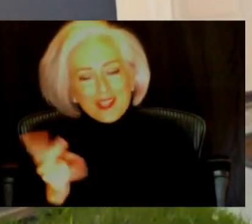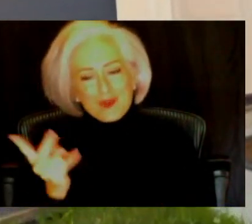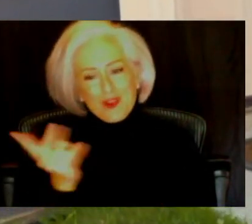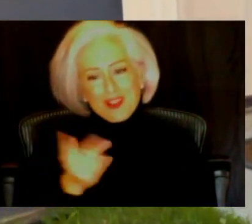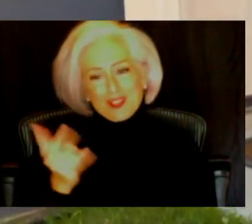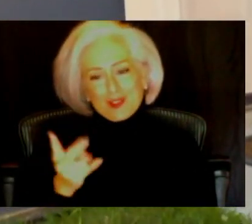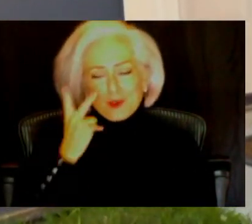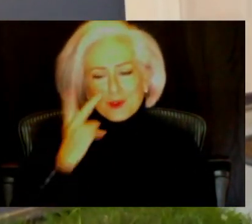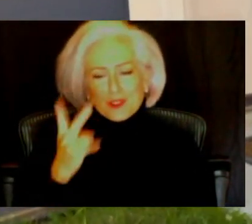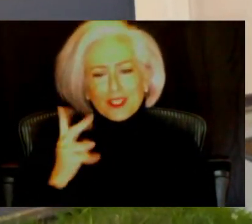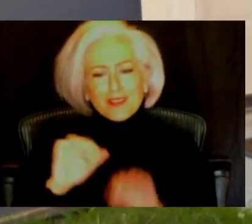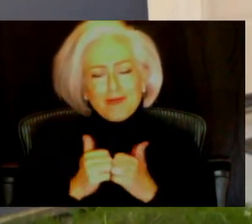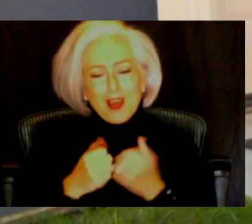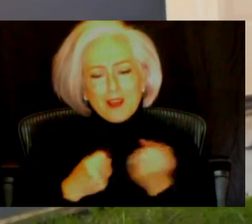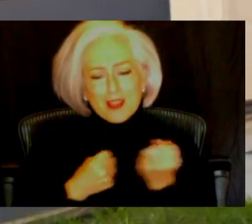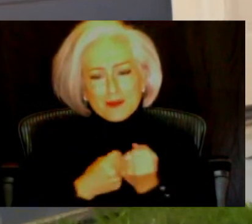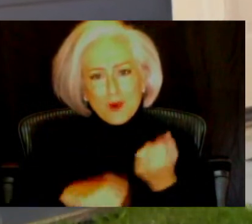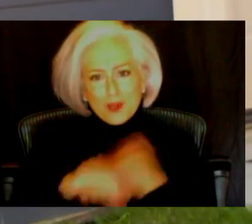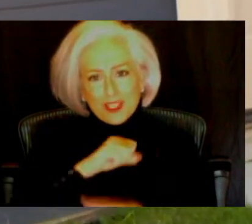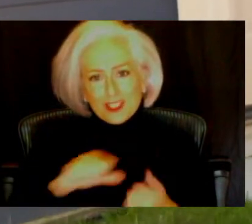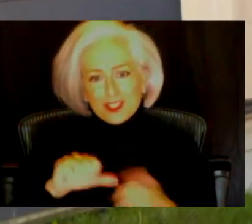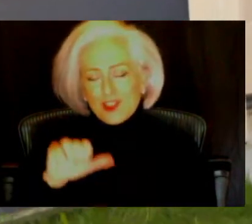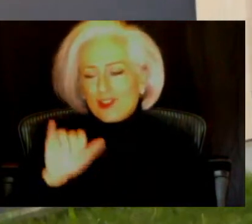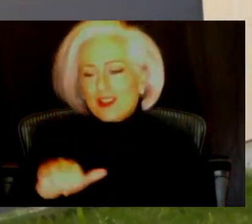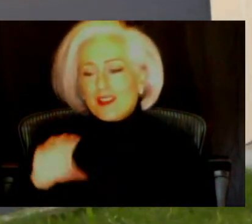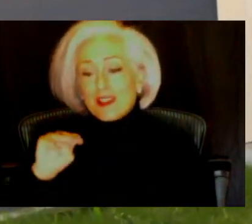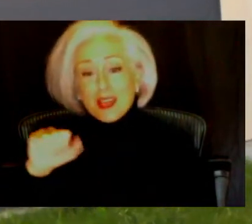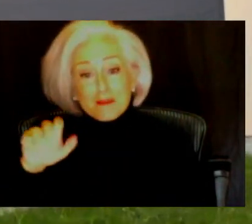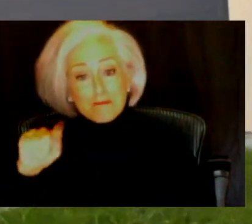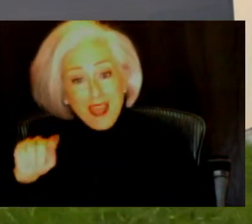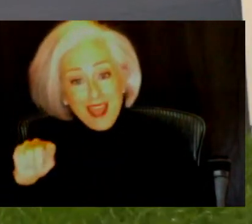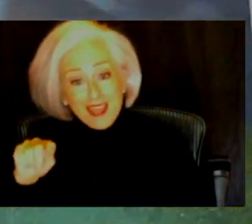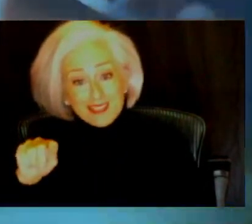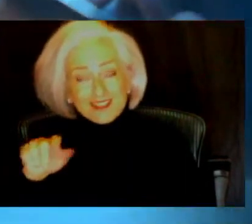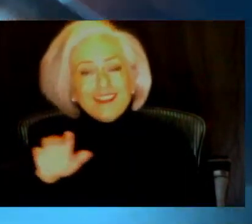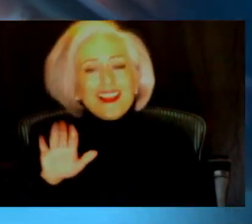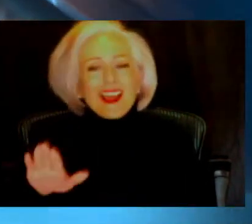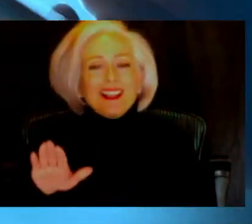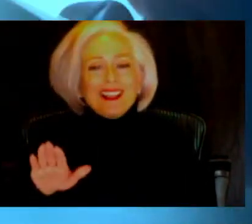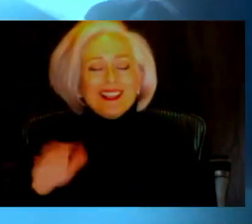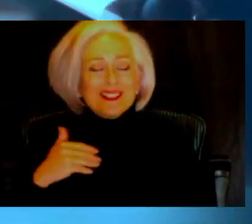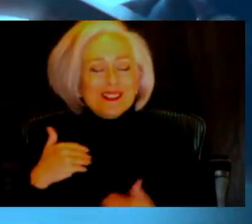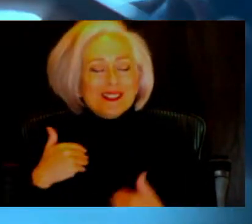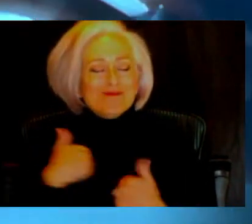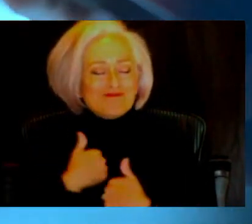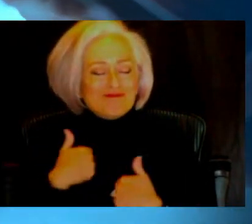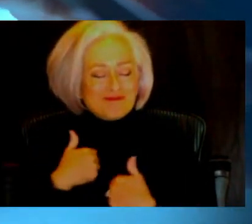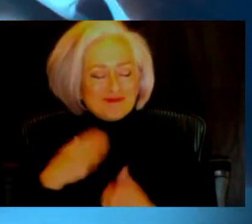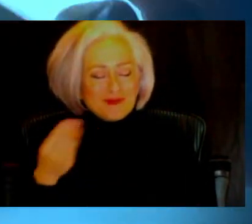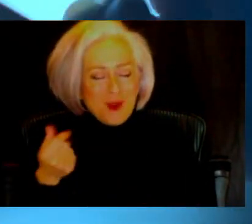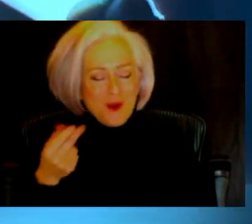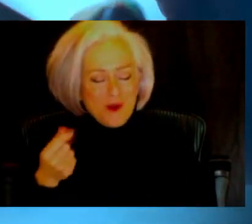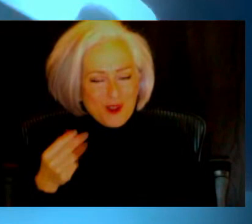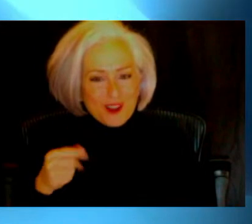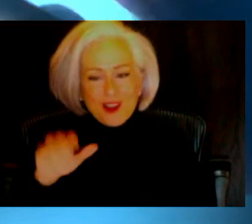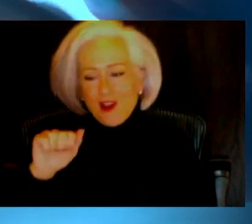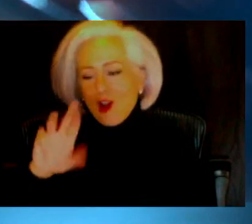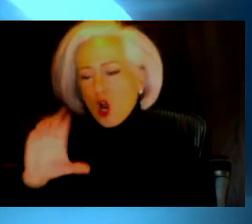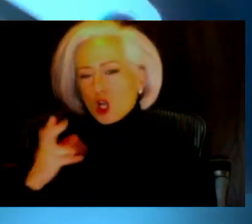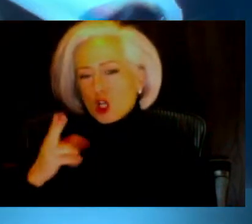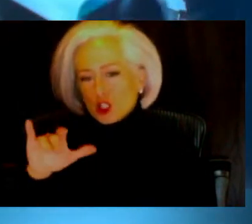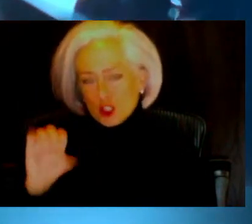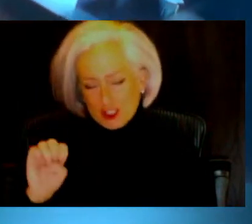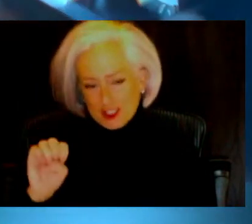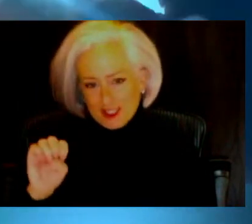That is Matt and his buddy Archie. So we're going to talk to them here in just a few moments. So get your questions sent into us via Facebook,